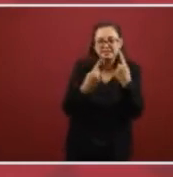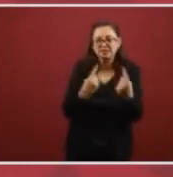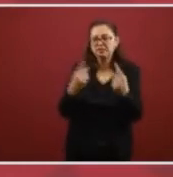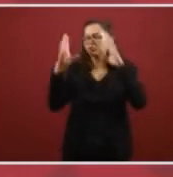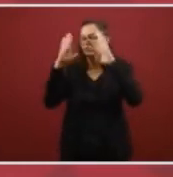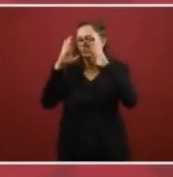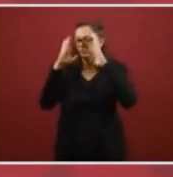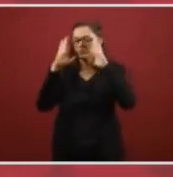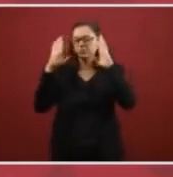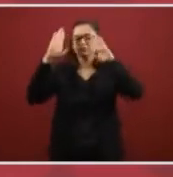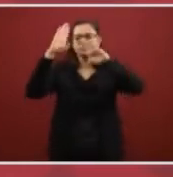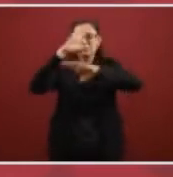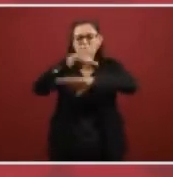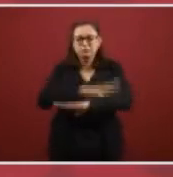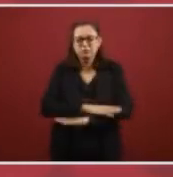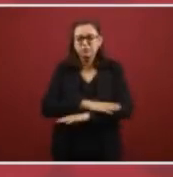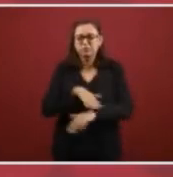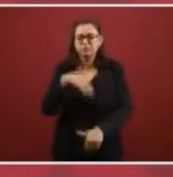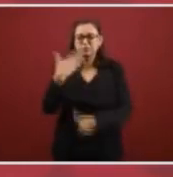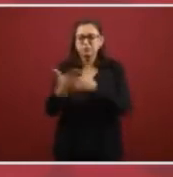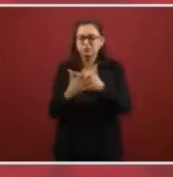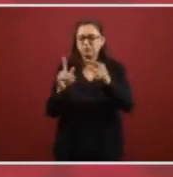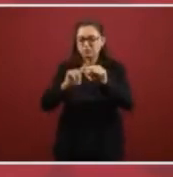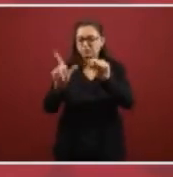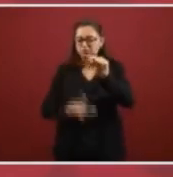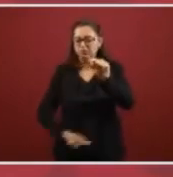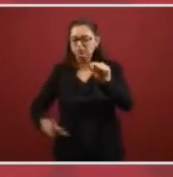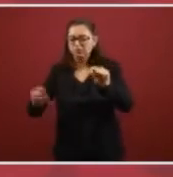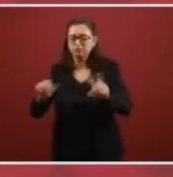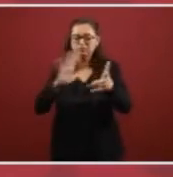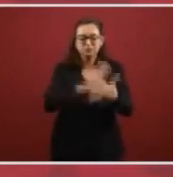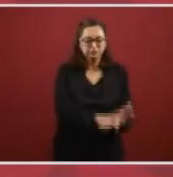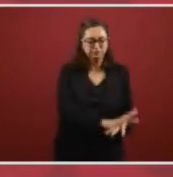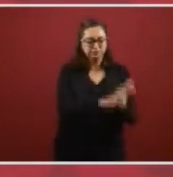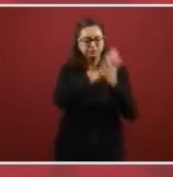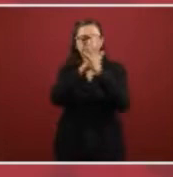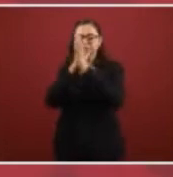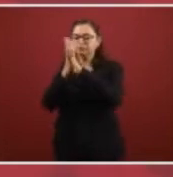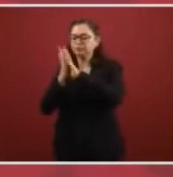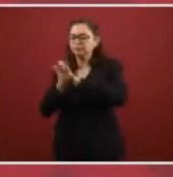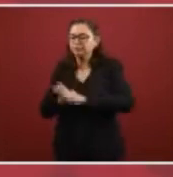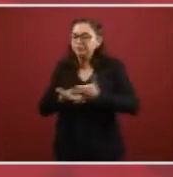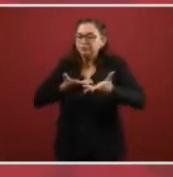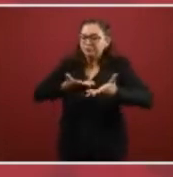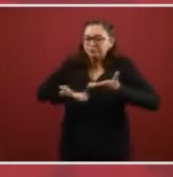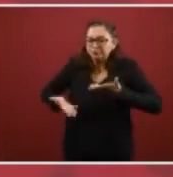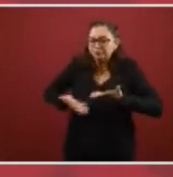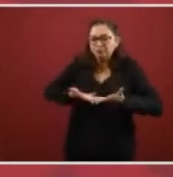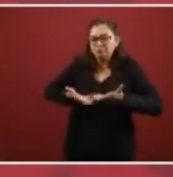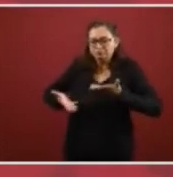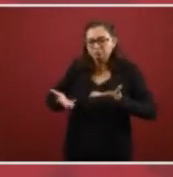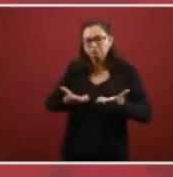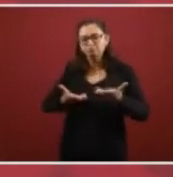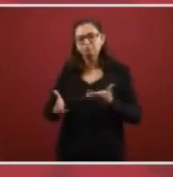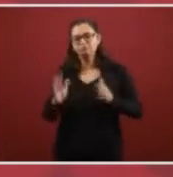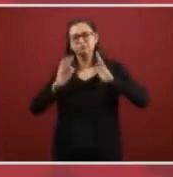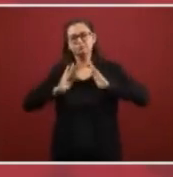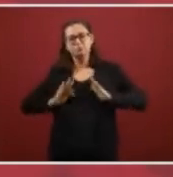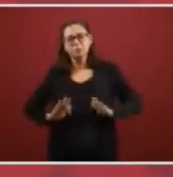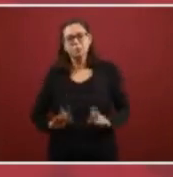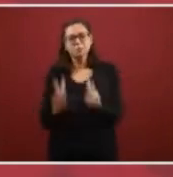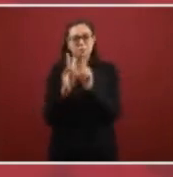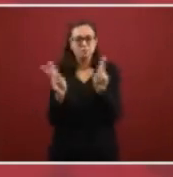Reconciliation. We're going to change with the route of concordance.